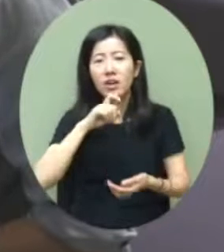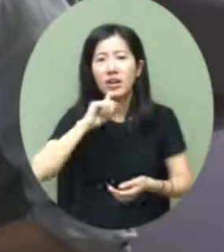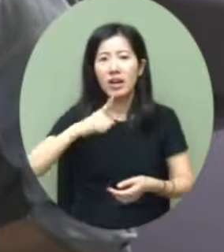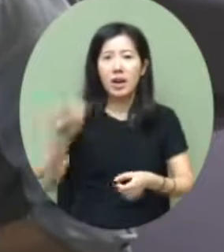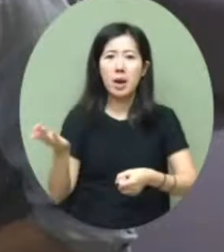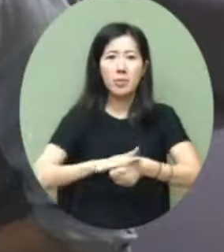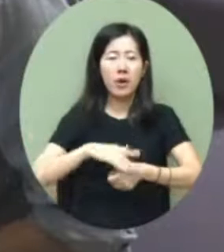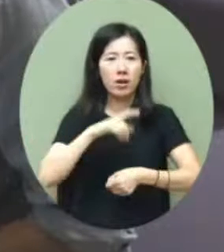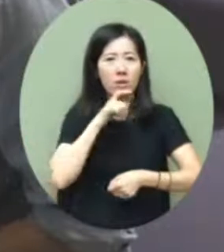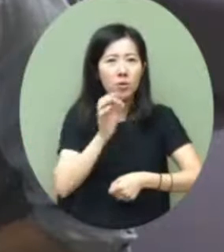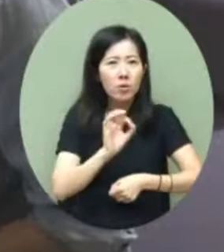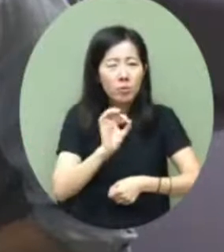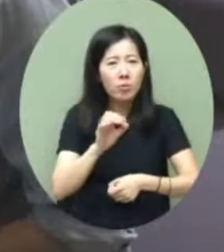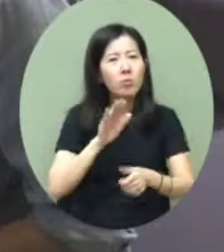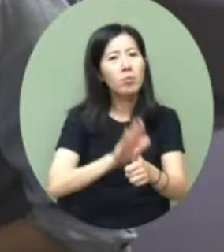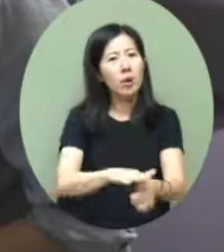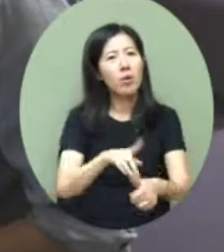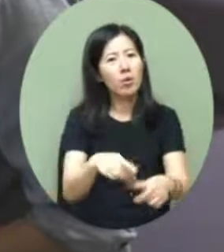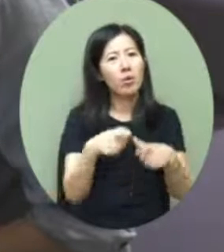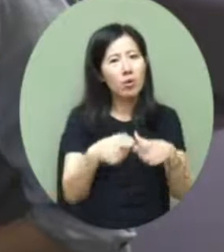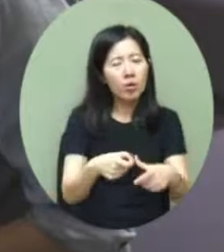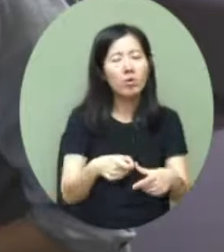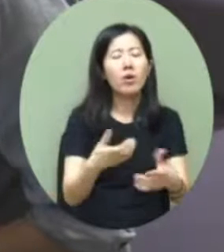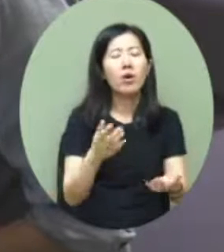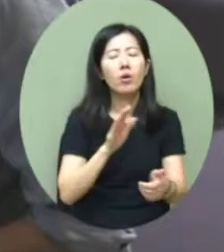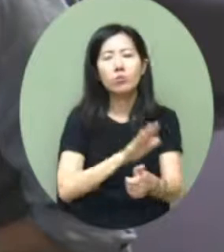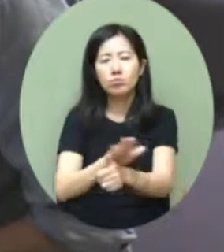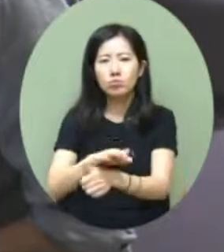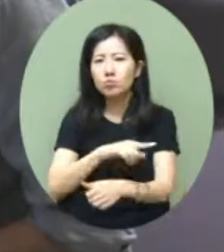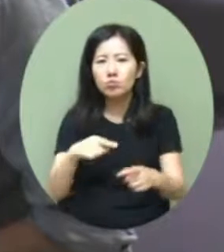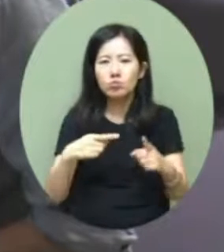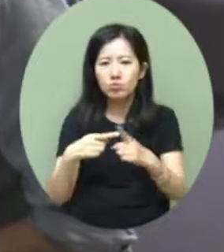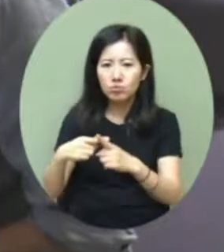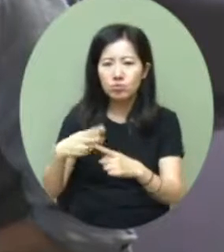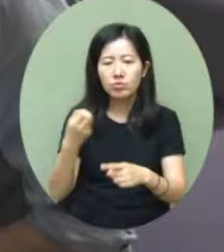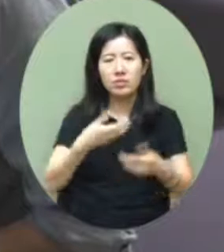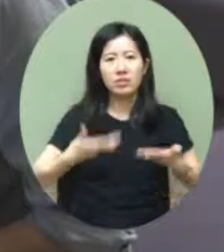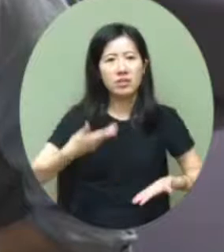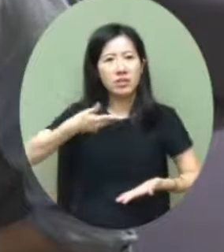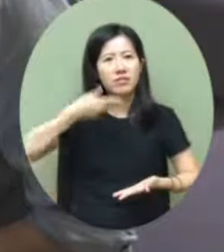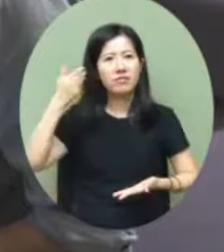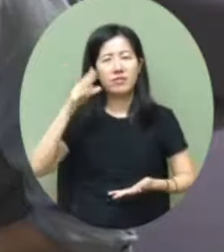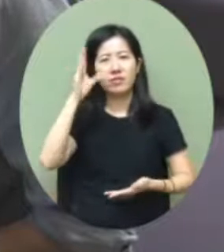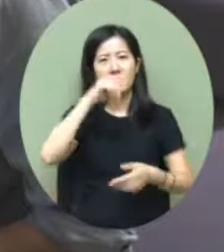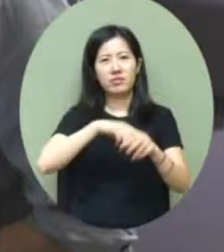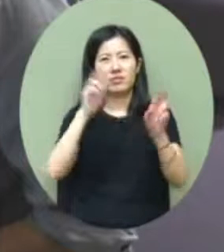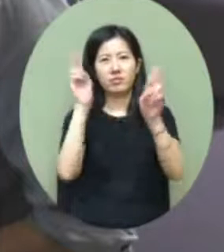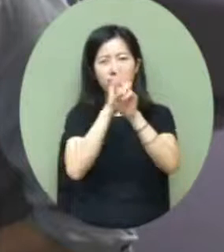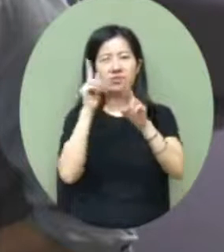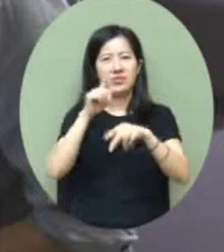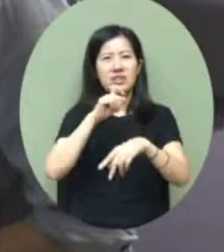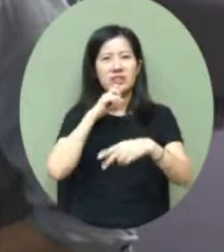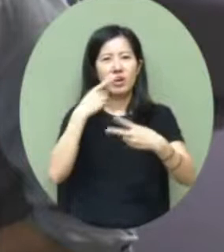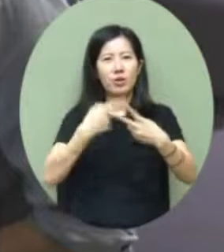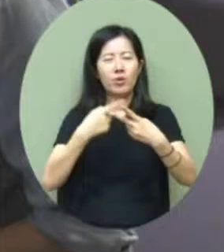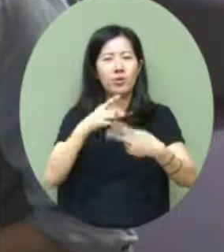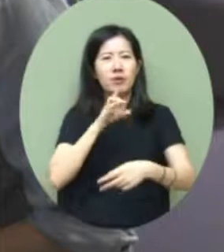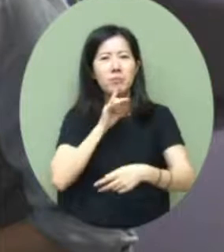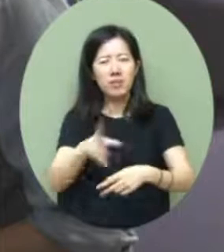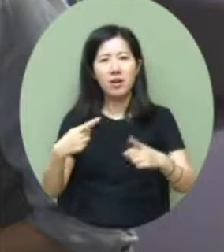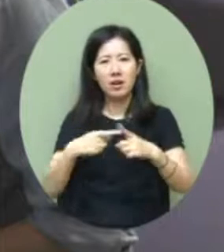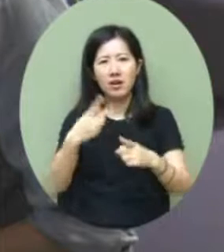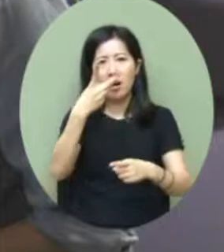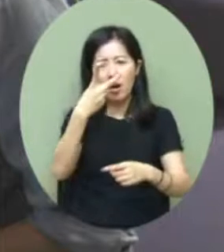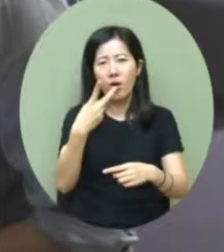plastic scheme? Will there be any subsidy schemes to help enterprises and members of the public?